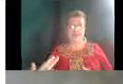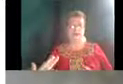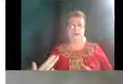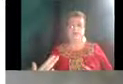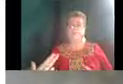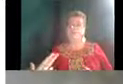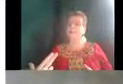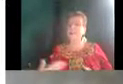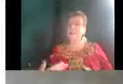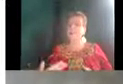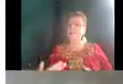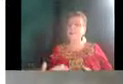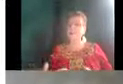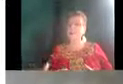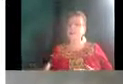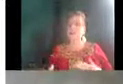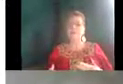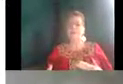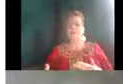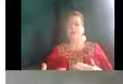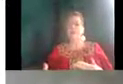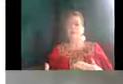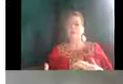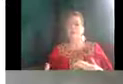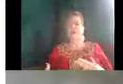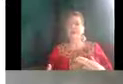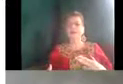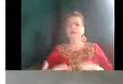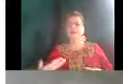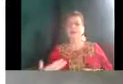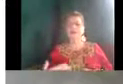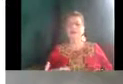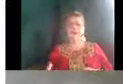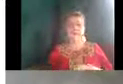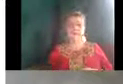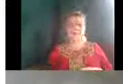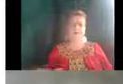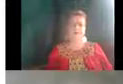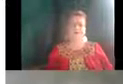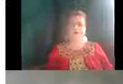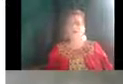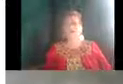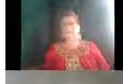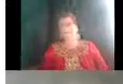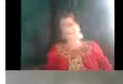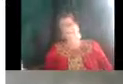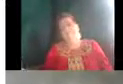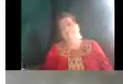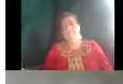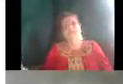um it's about a minute before um it starts dialing for you um